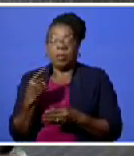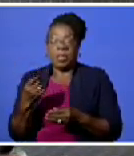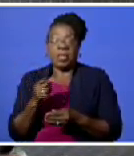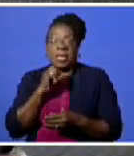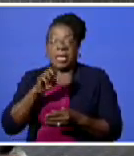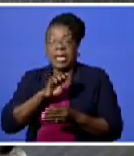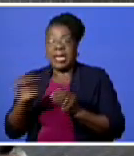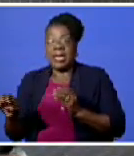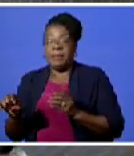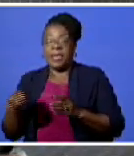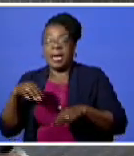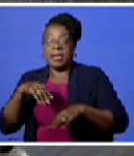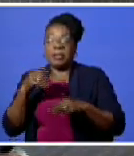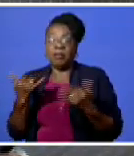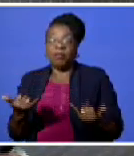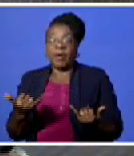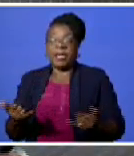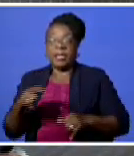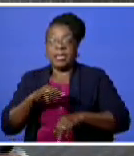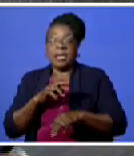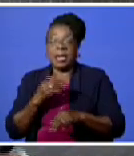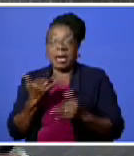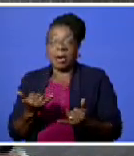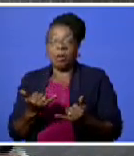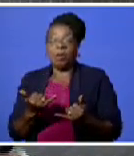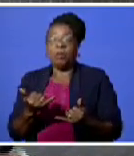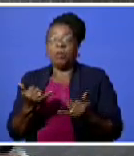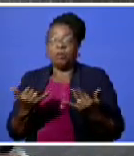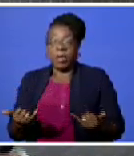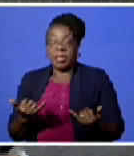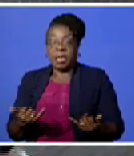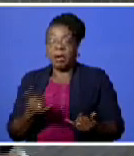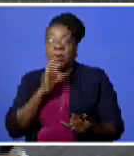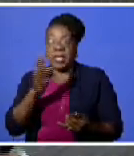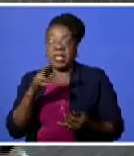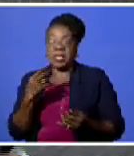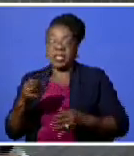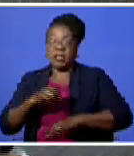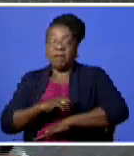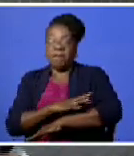time is the COVID virus, and let us all combine and deal with it appropriately.